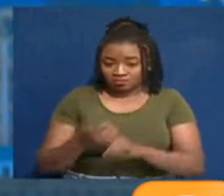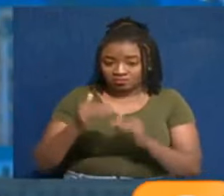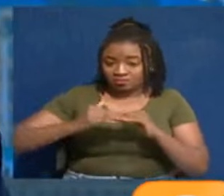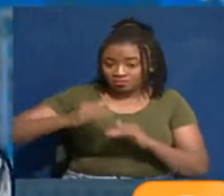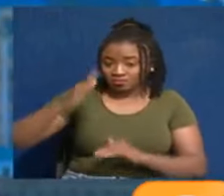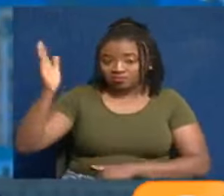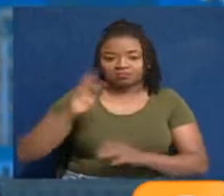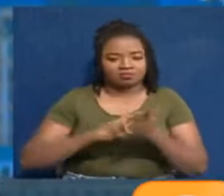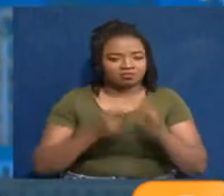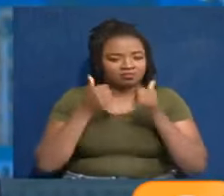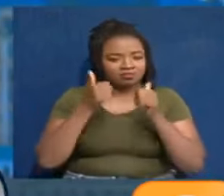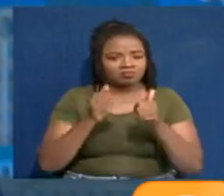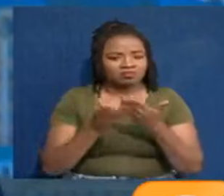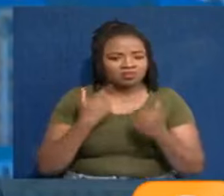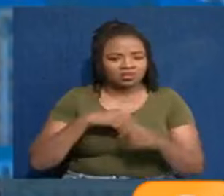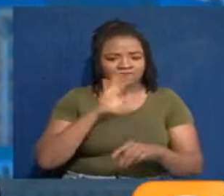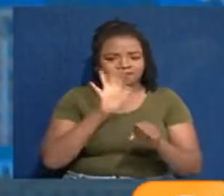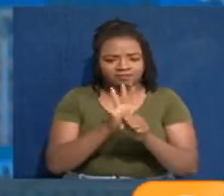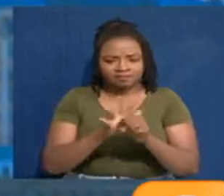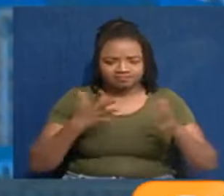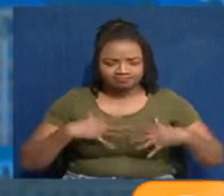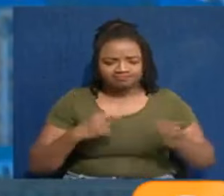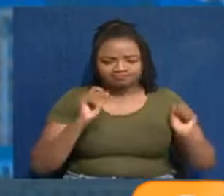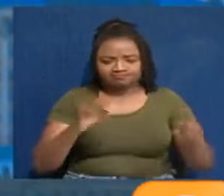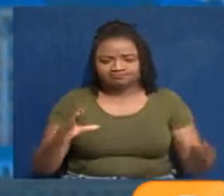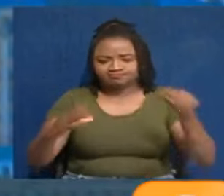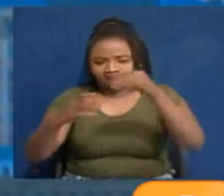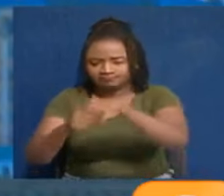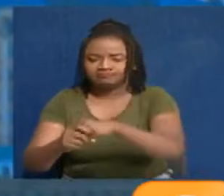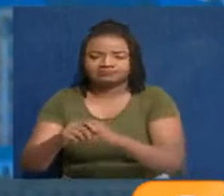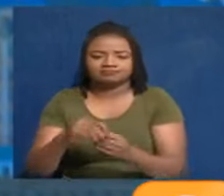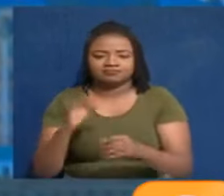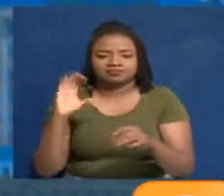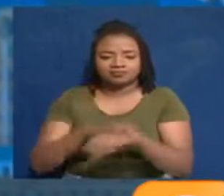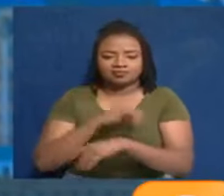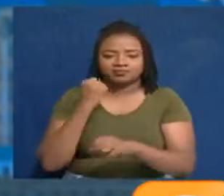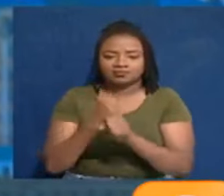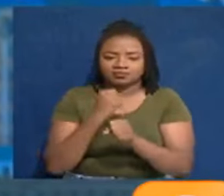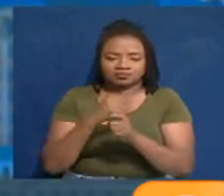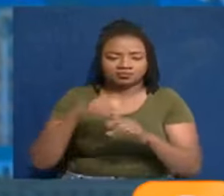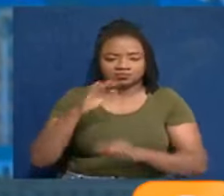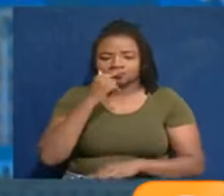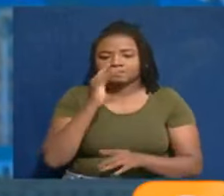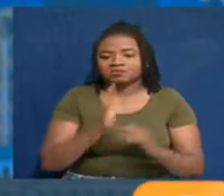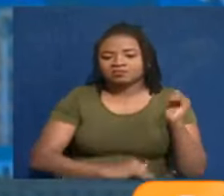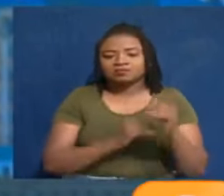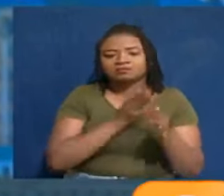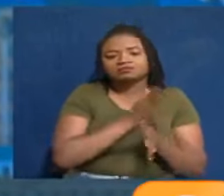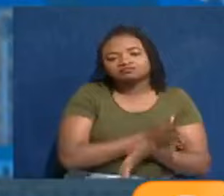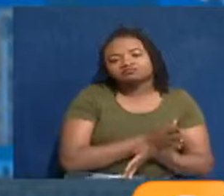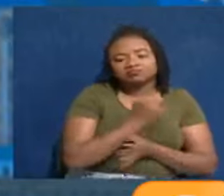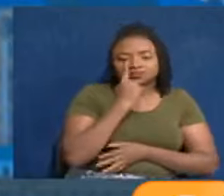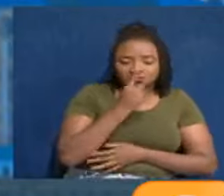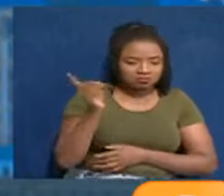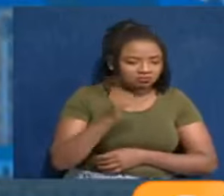means that we'll be able to absorb a lot of people who've come out of school with degrees, diplomas in hospitality and others who are sitting at home without any work as we wait for this